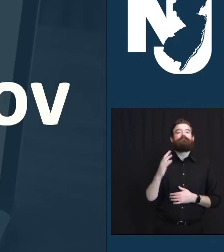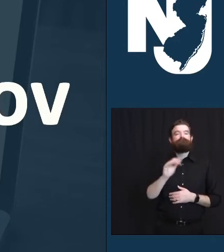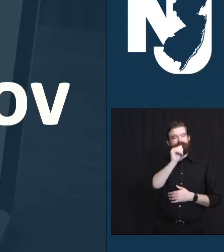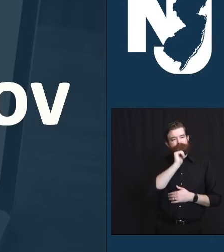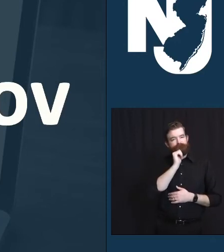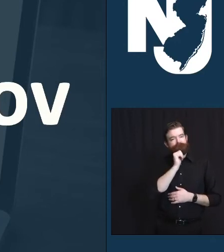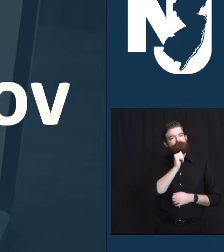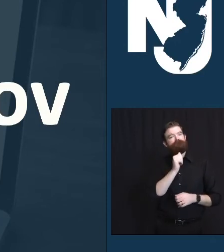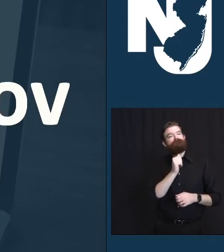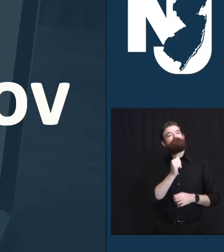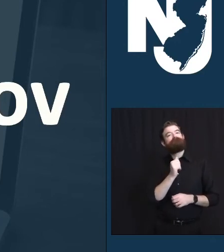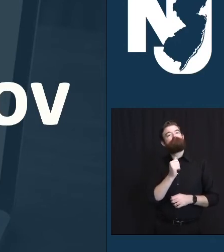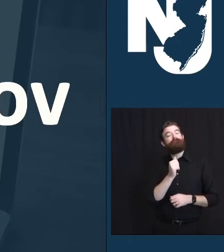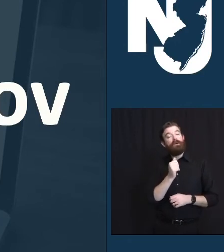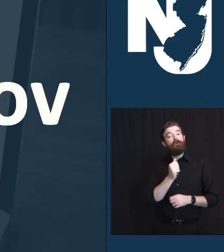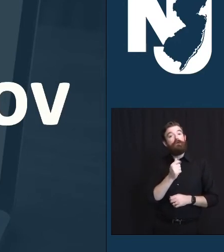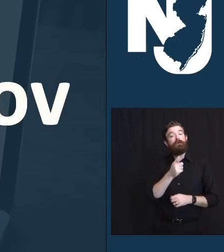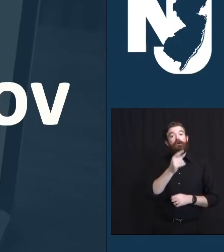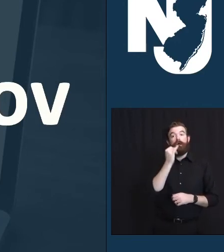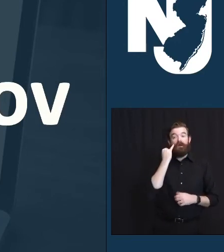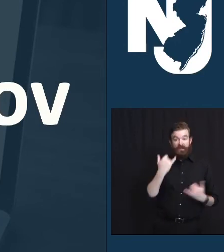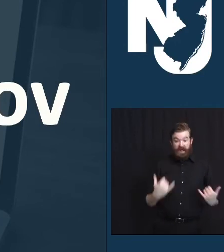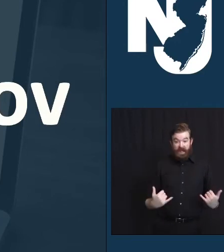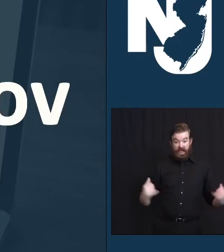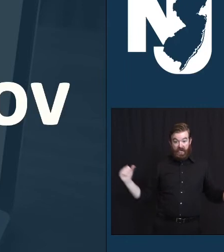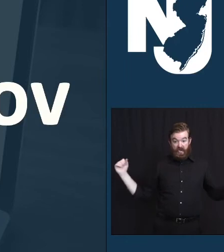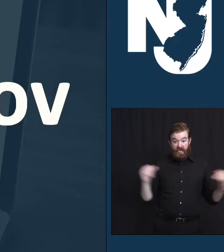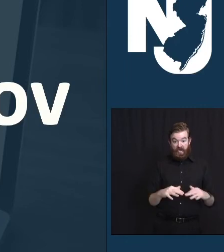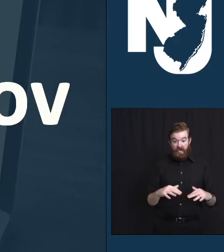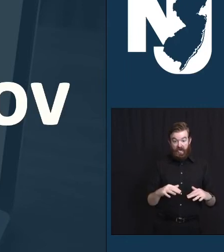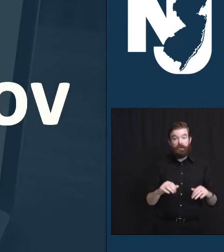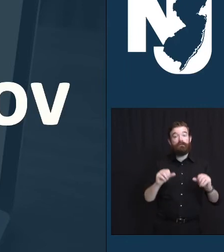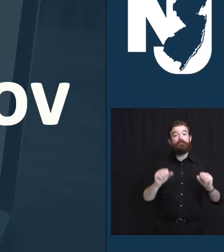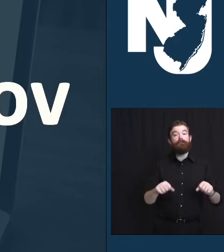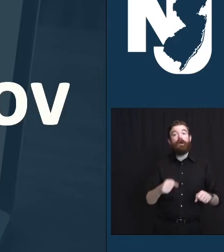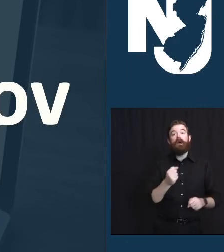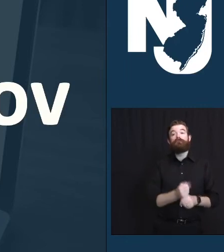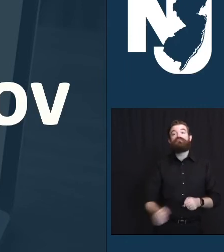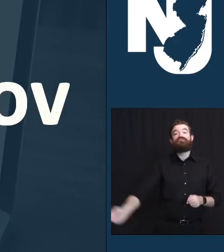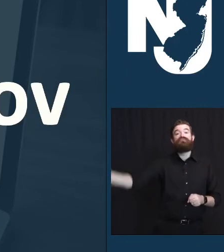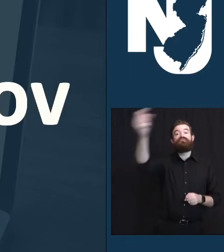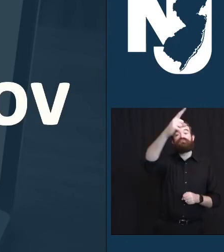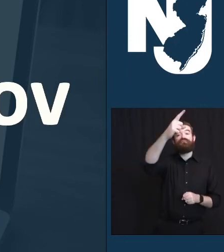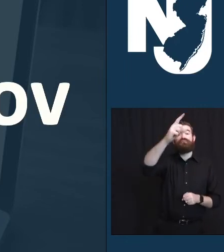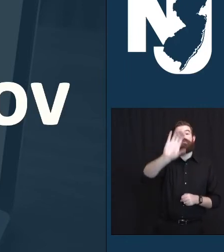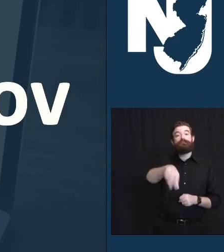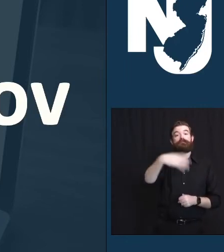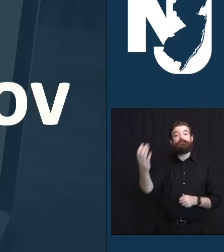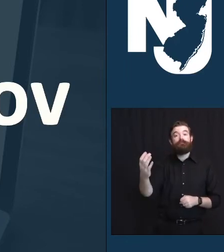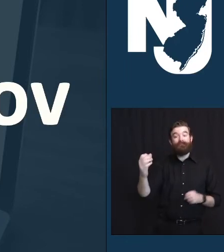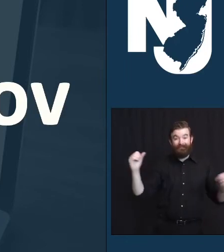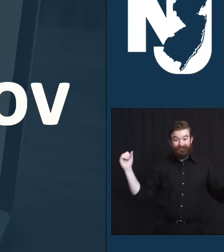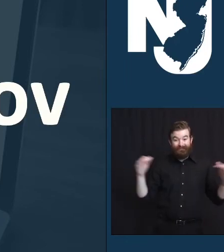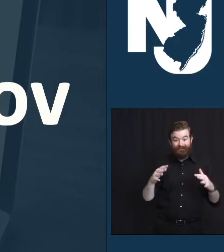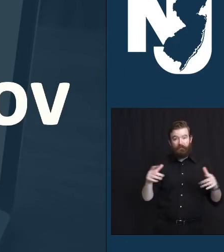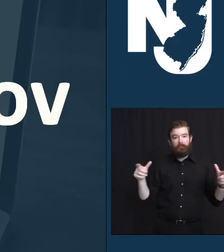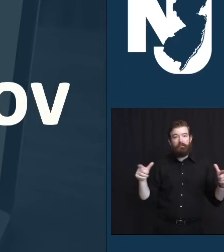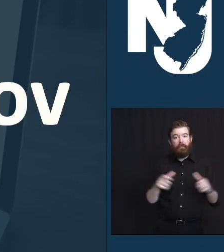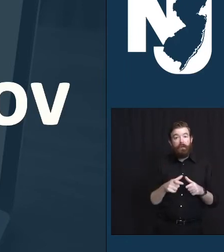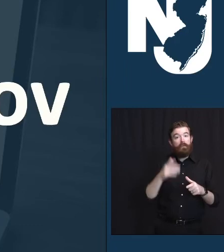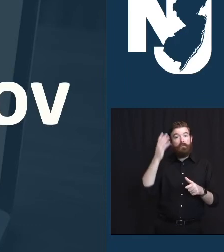loved ones gathered around your tree or under the ball. Let's see 2020 off in a way that sets us up